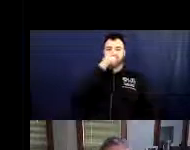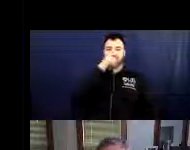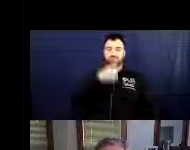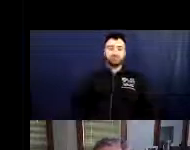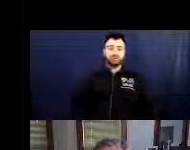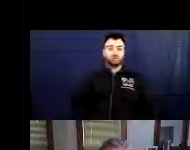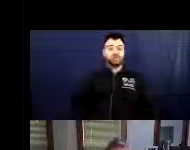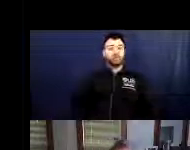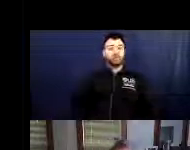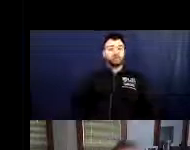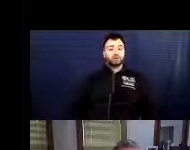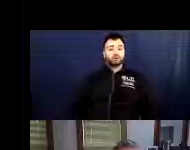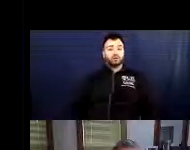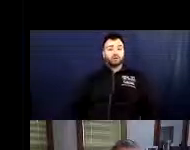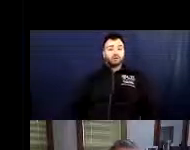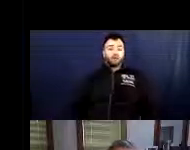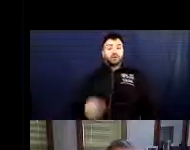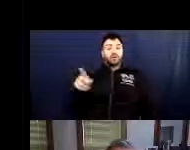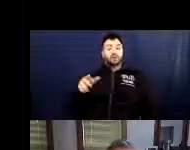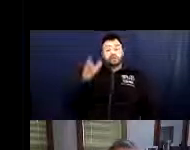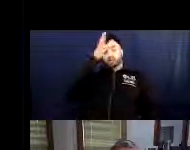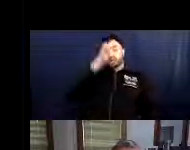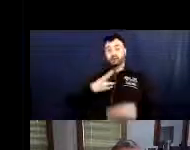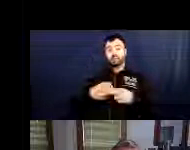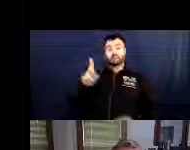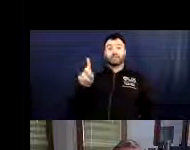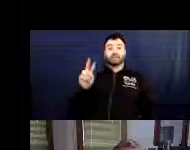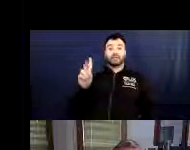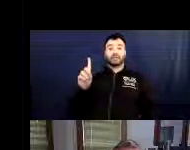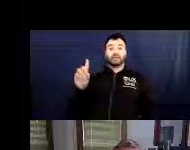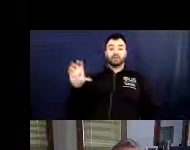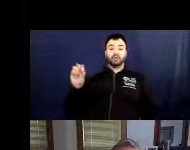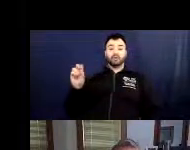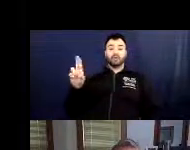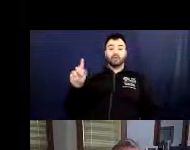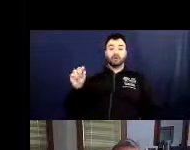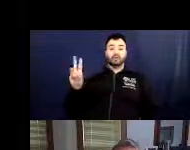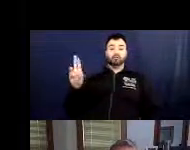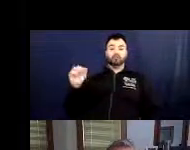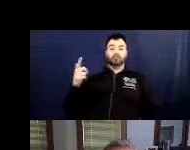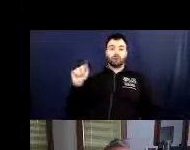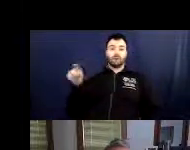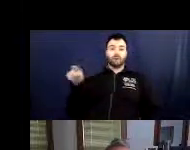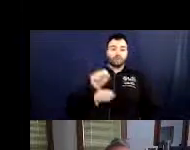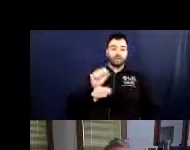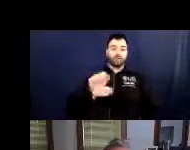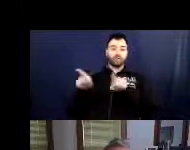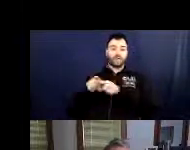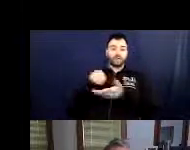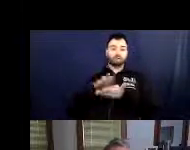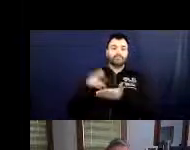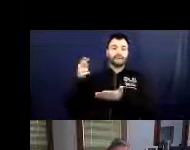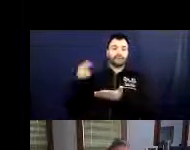David Courtwright is a major historian with the war on drugs, talked about opiate addiction